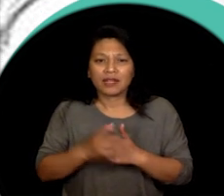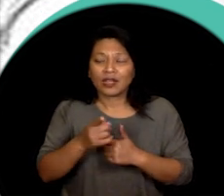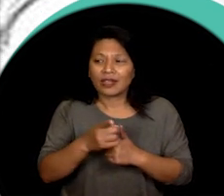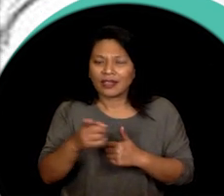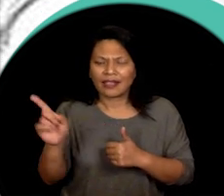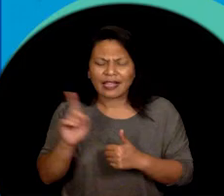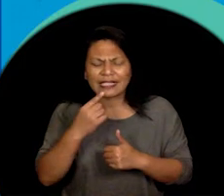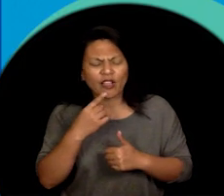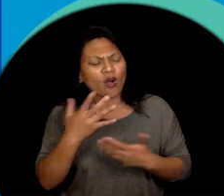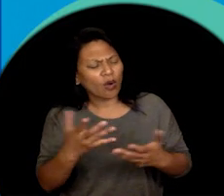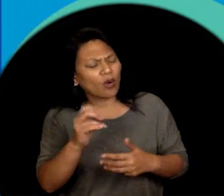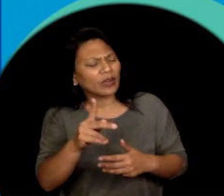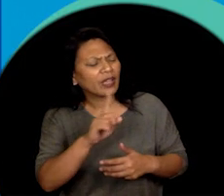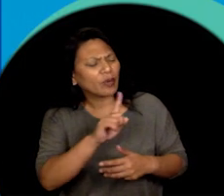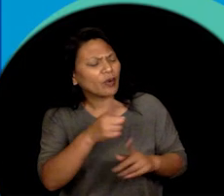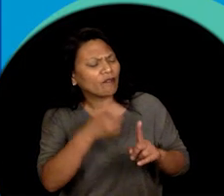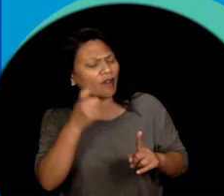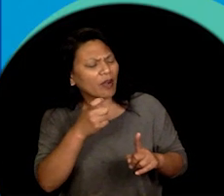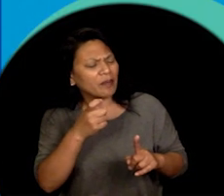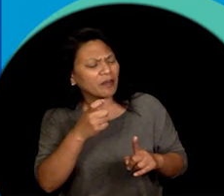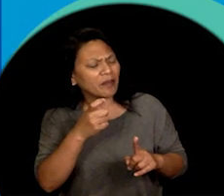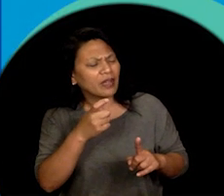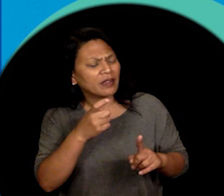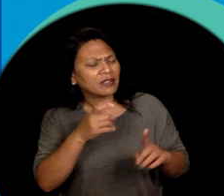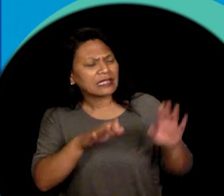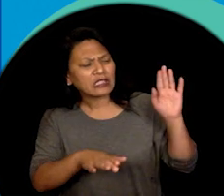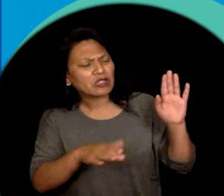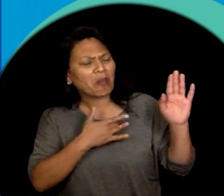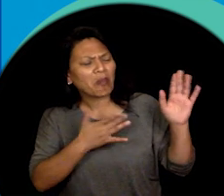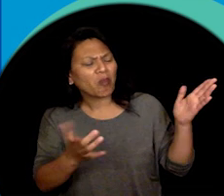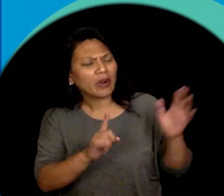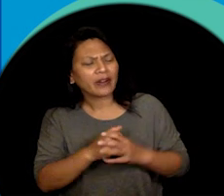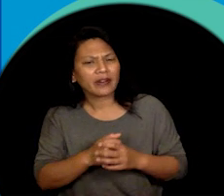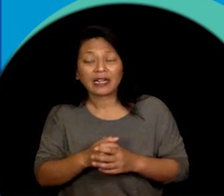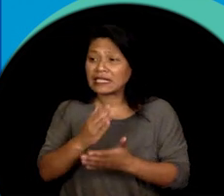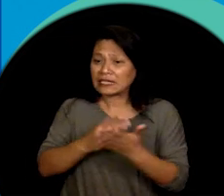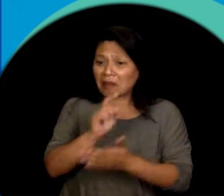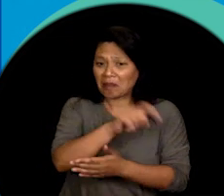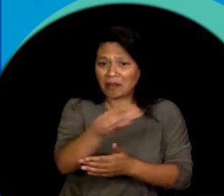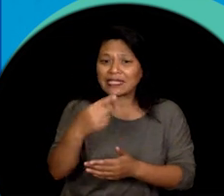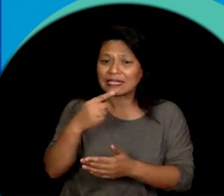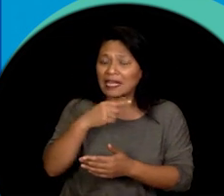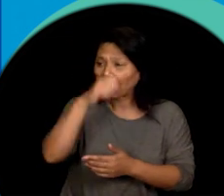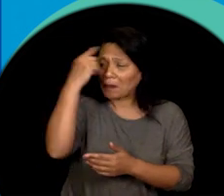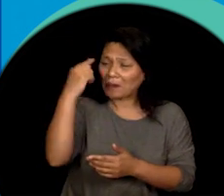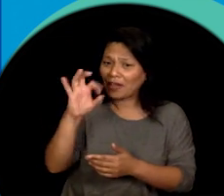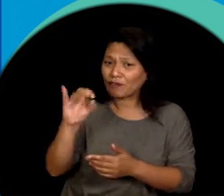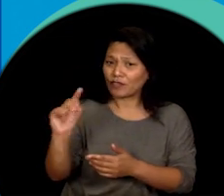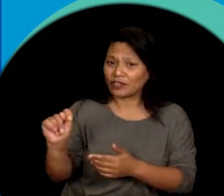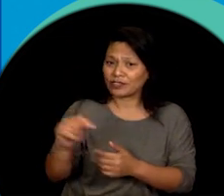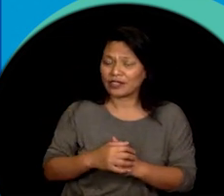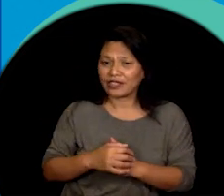be ornery, when they said, you know, okay, citizenship, some of the guys on the team would say Blackfoot.